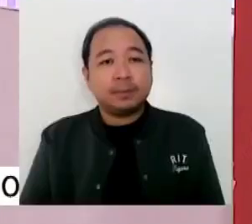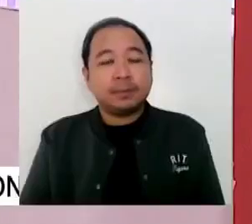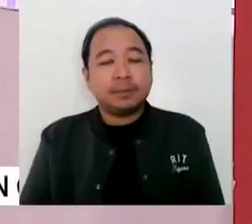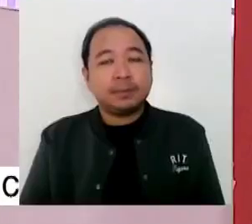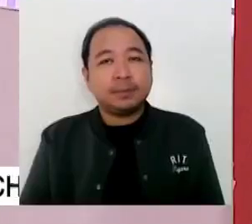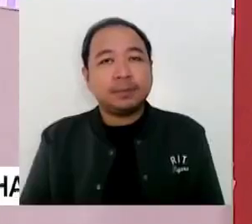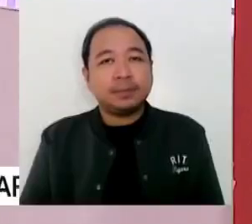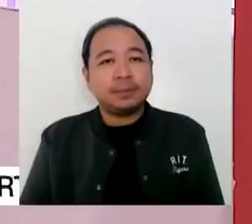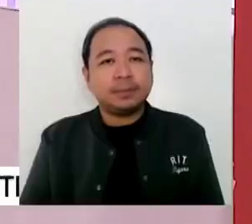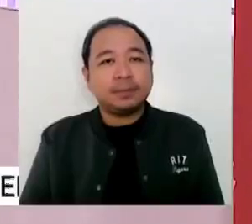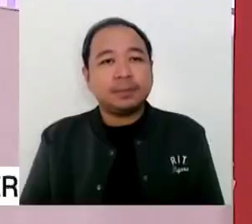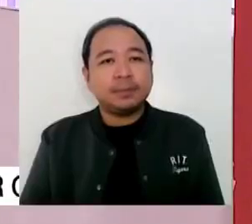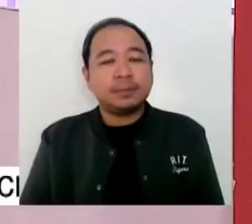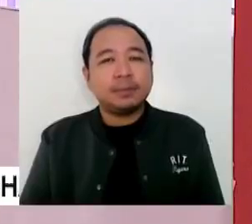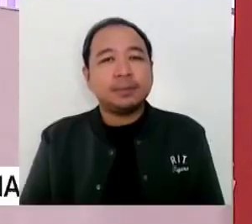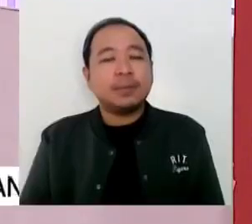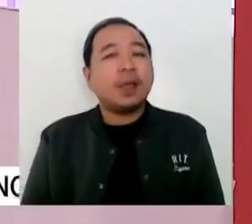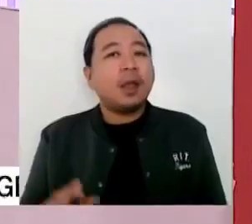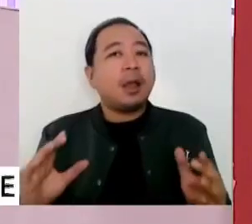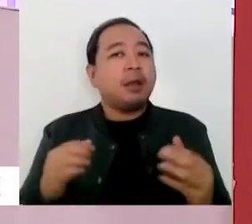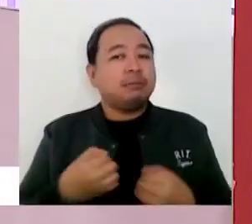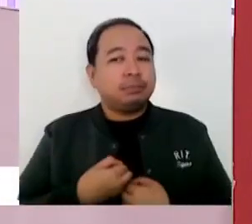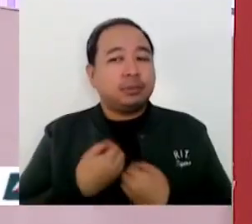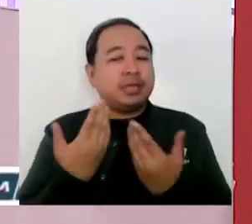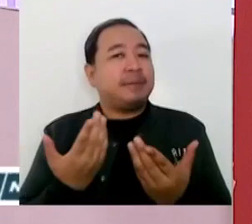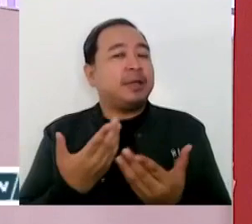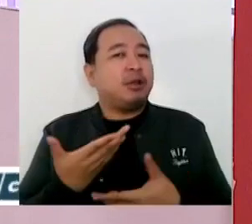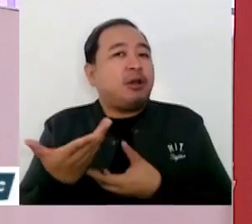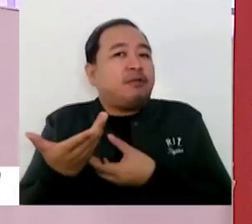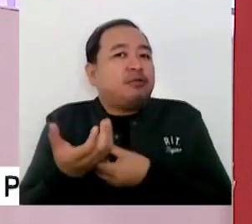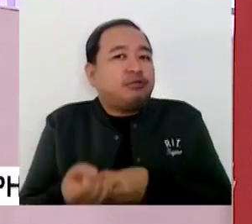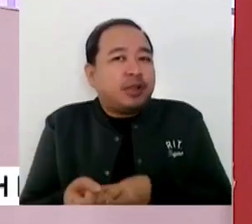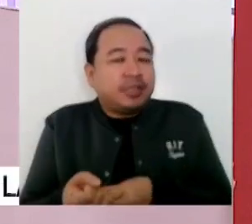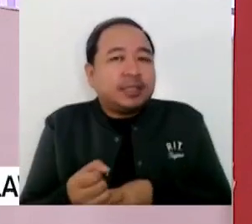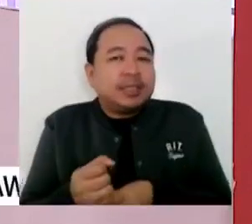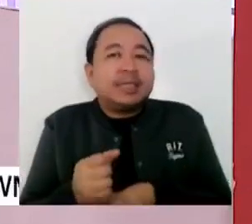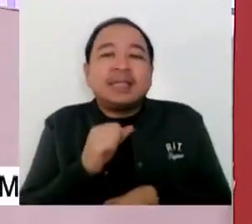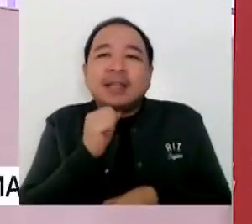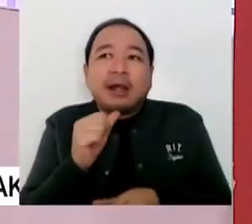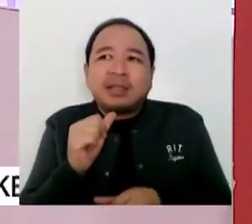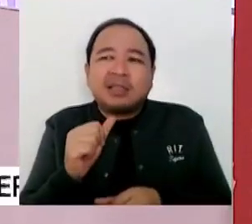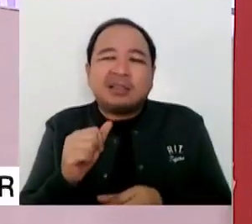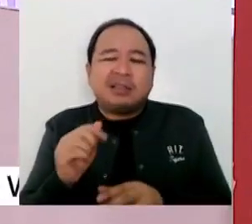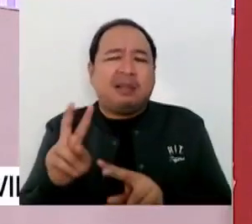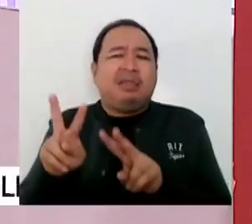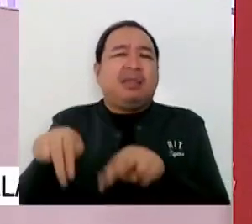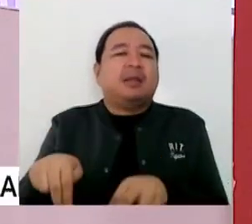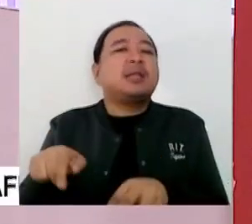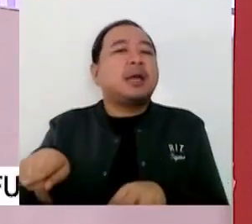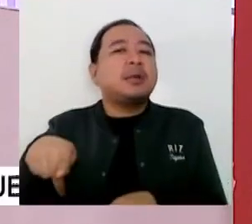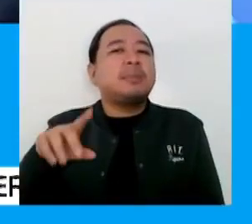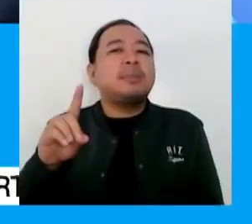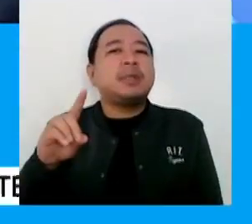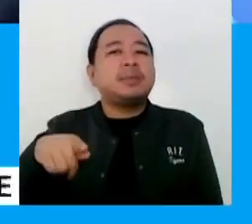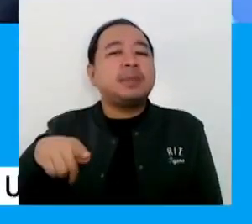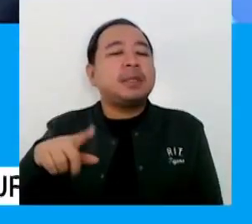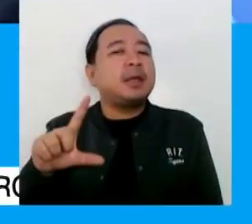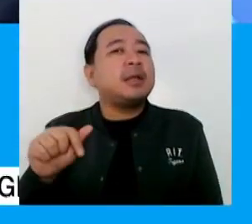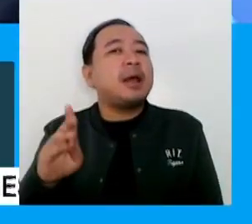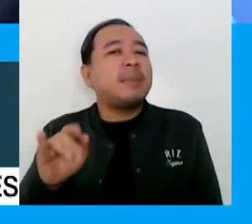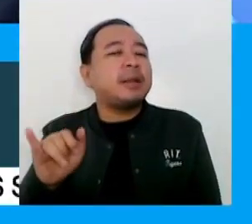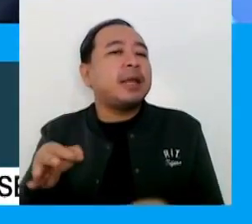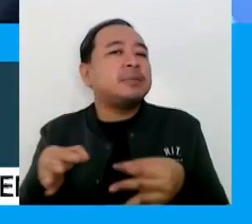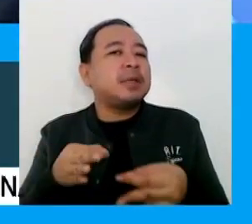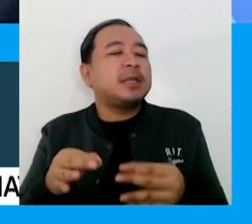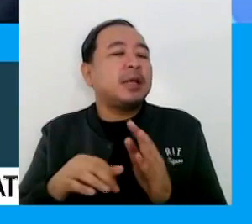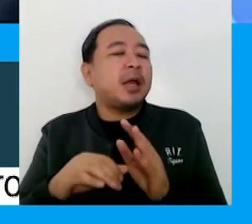A statement of confidence and not a statement of disgust. That's how PDP Laban Secretary General Melvin Matibag described the remark of